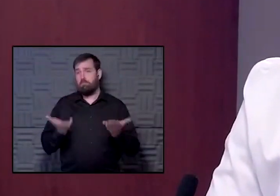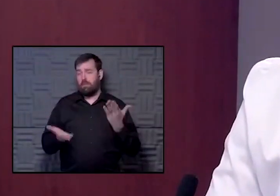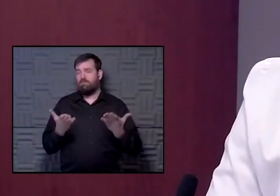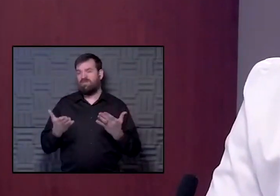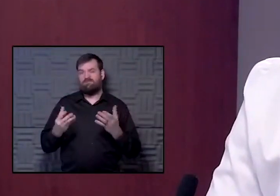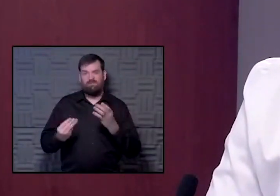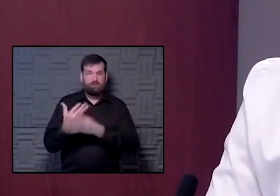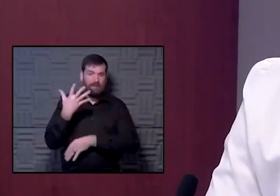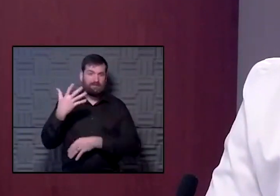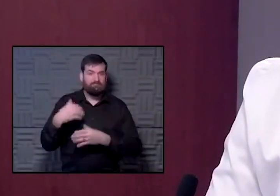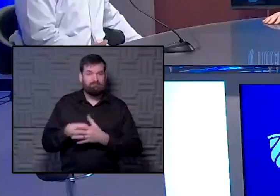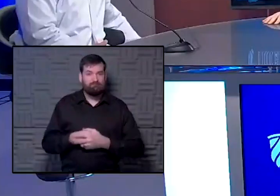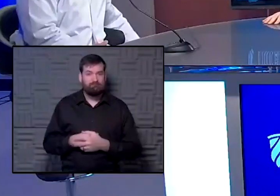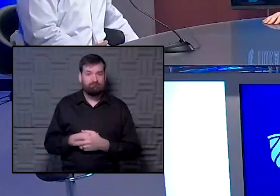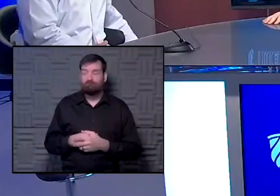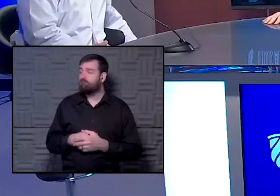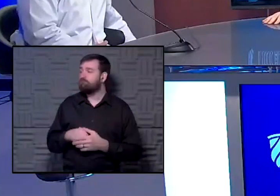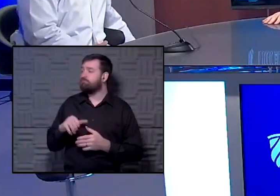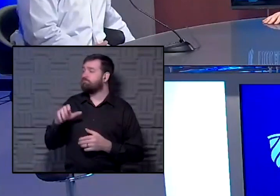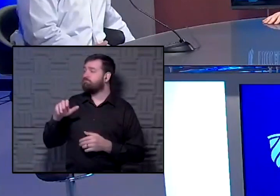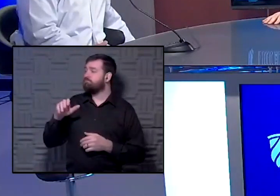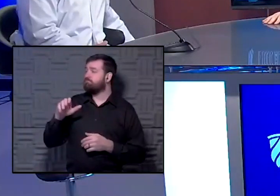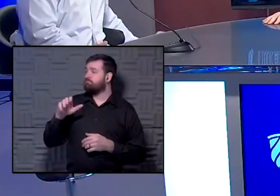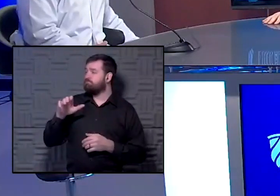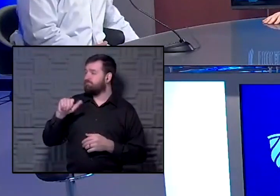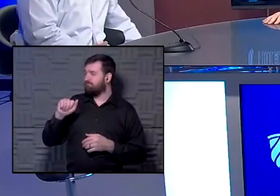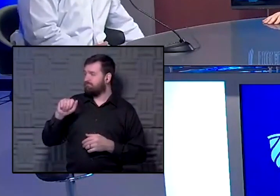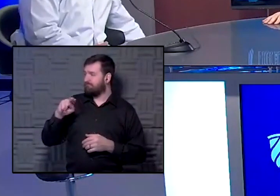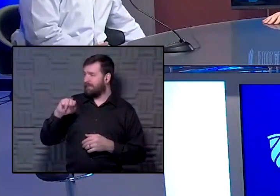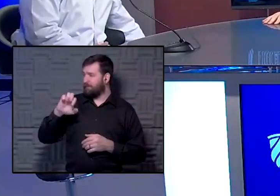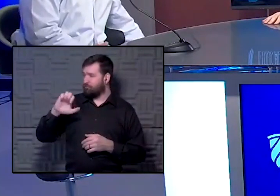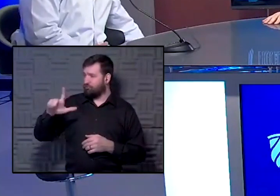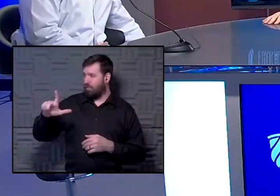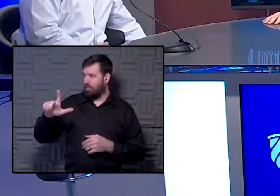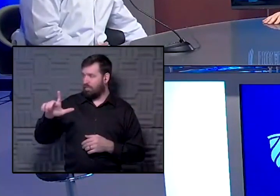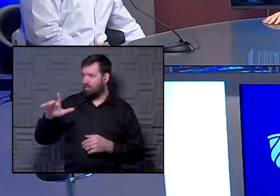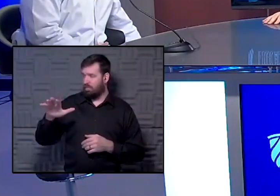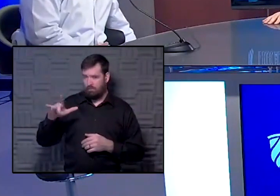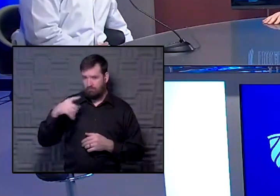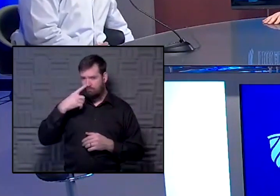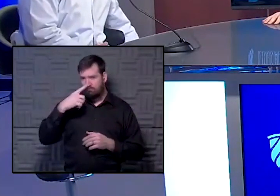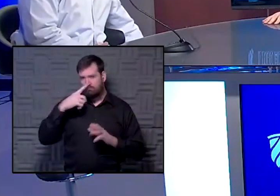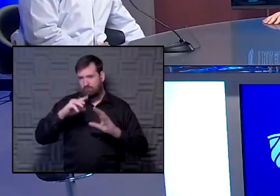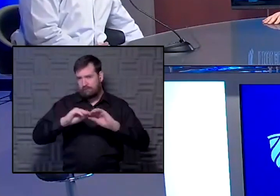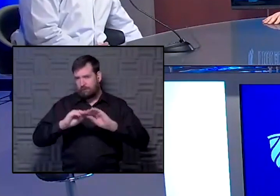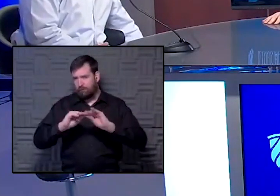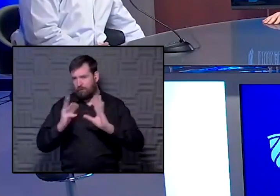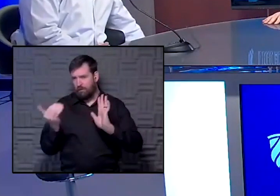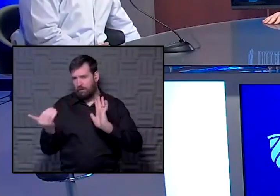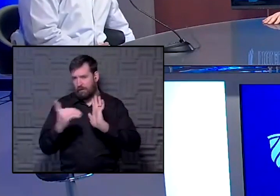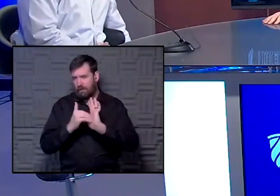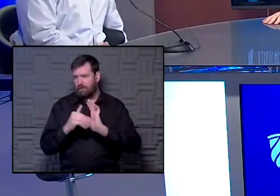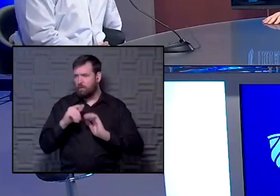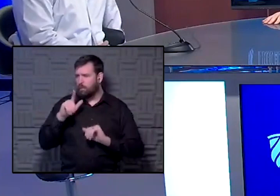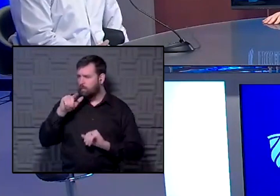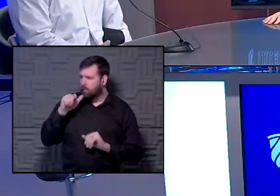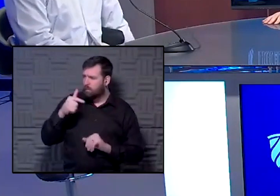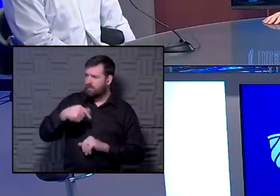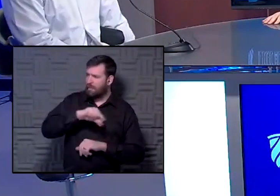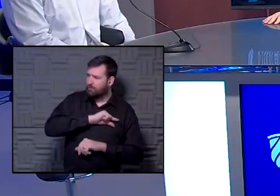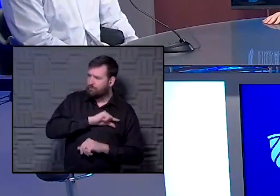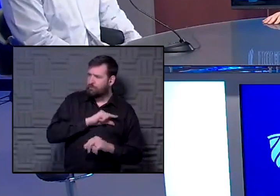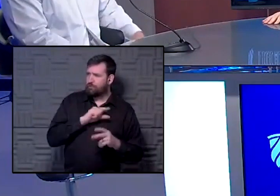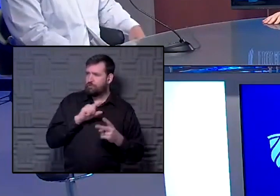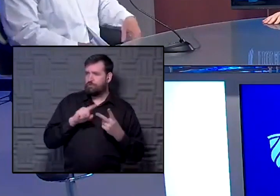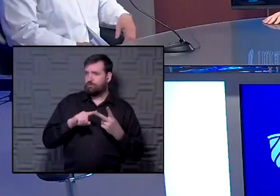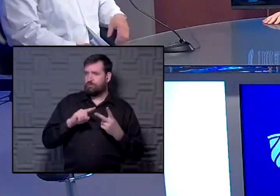this spring. Yeah. And Angel, I hope I'm saying the name right. Could you clarify again who's eligible, and